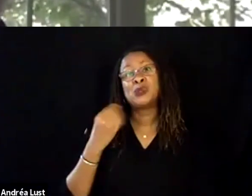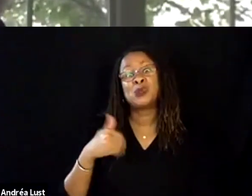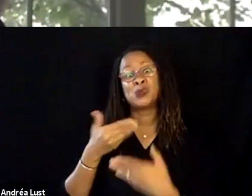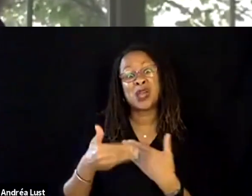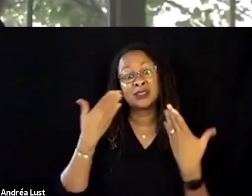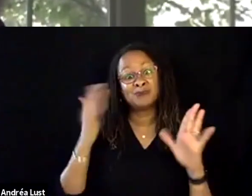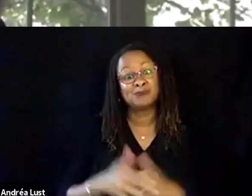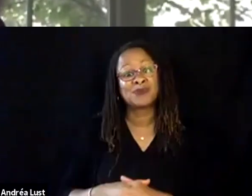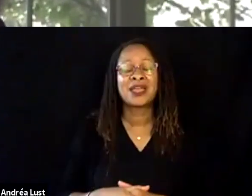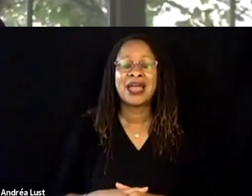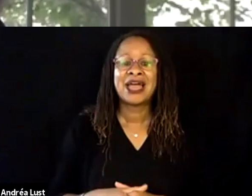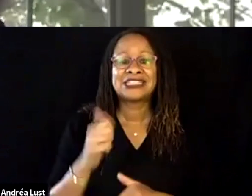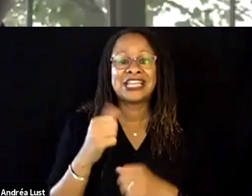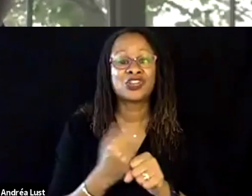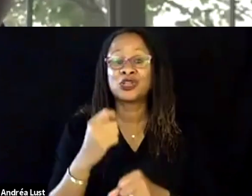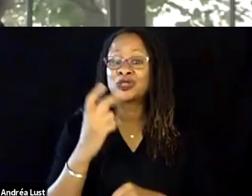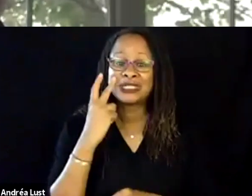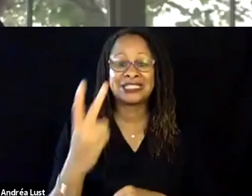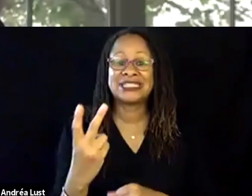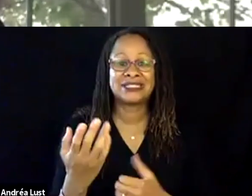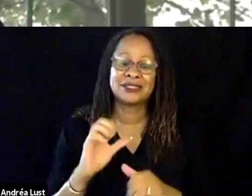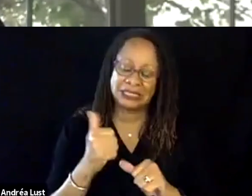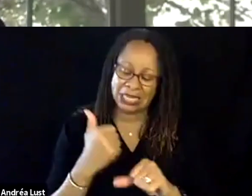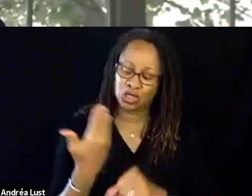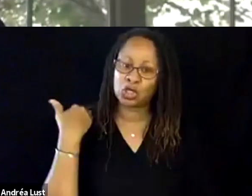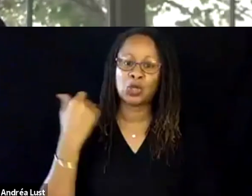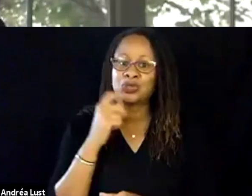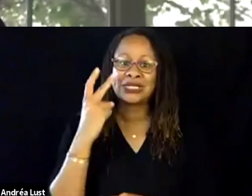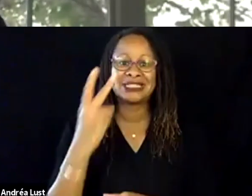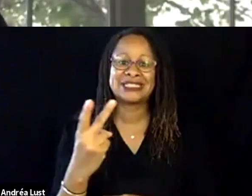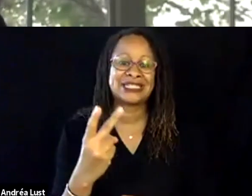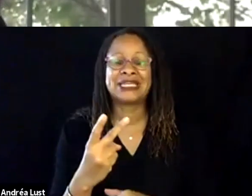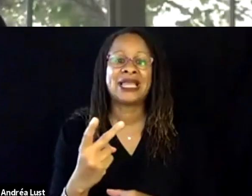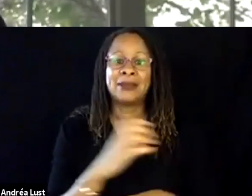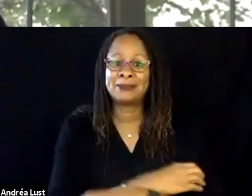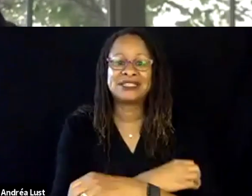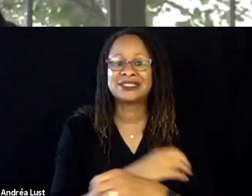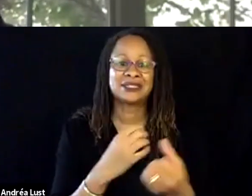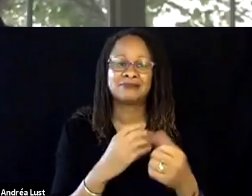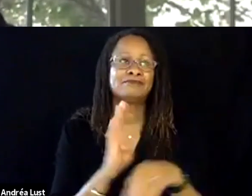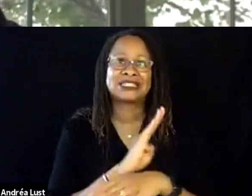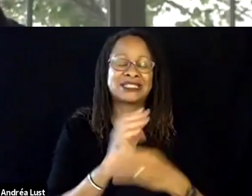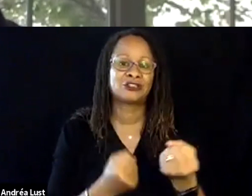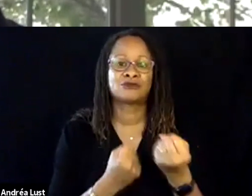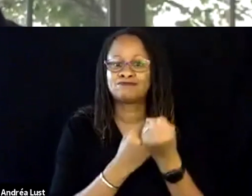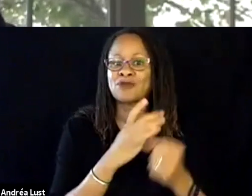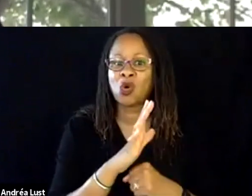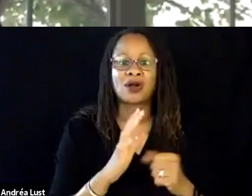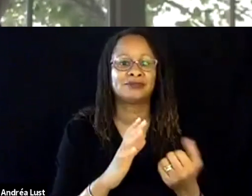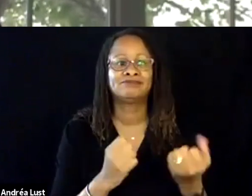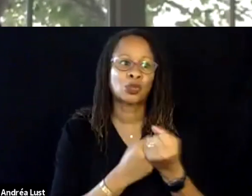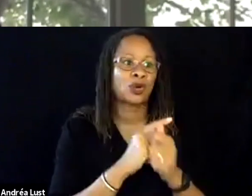10 years ago, you did not see businesses leveraging their economic power to advocate for LGBT equality. You did not see CEOs speaking up on